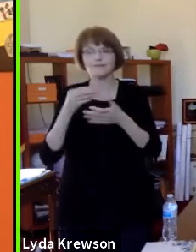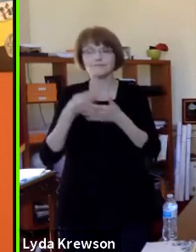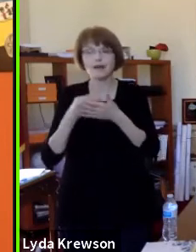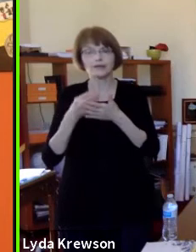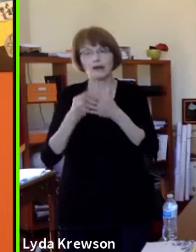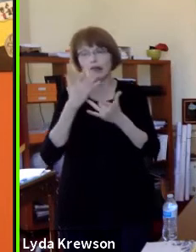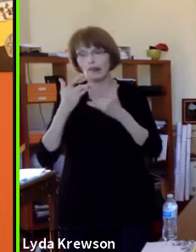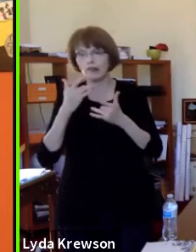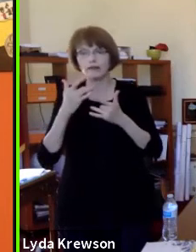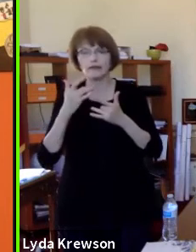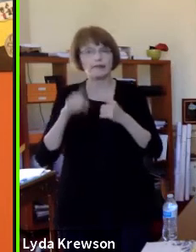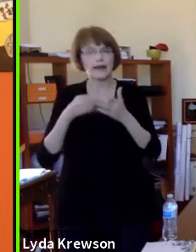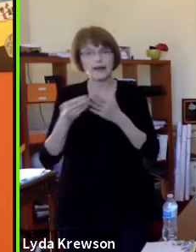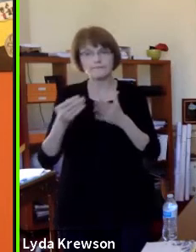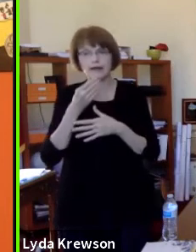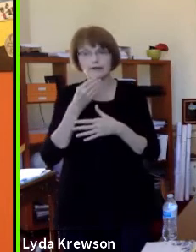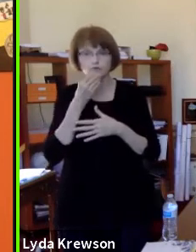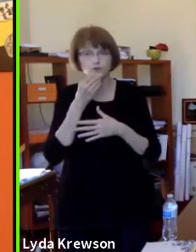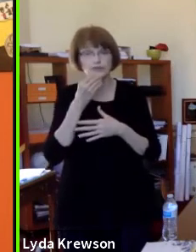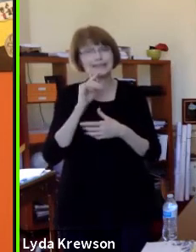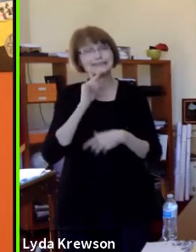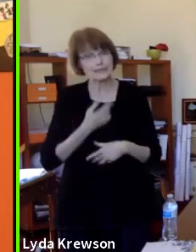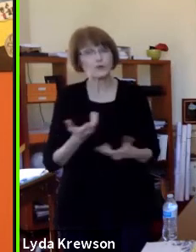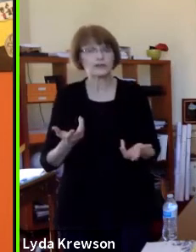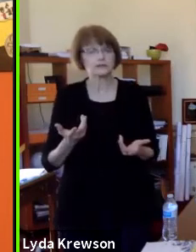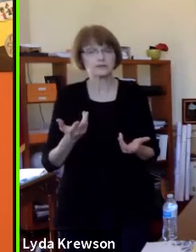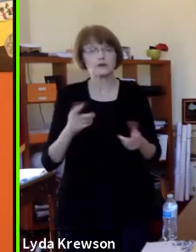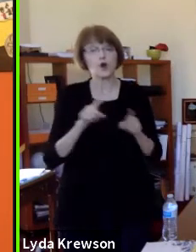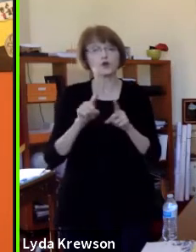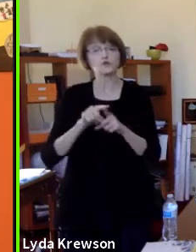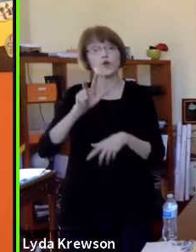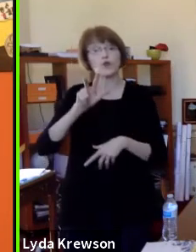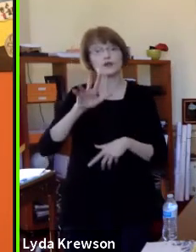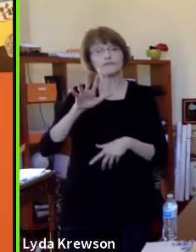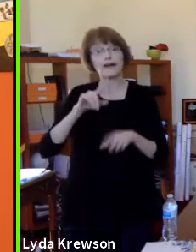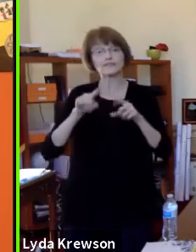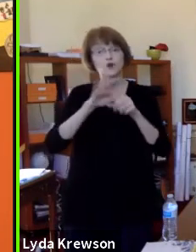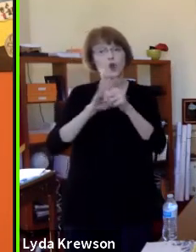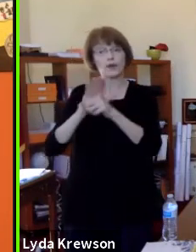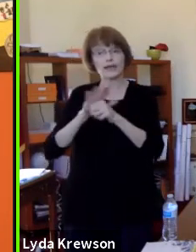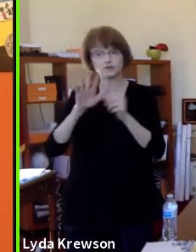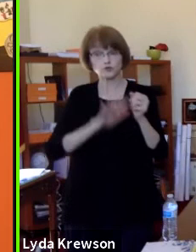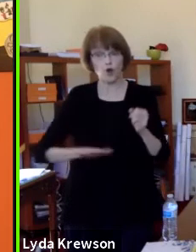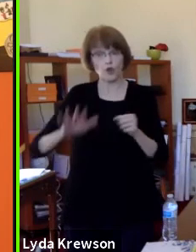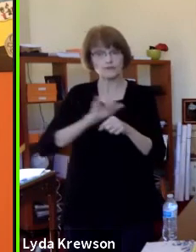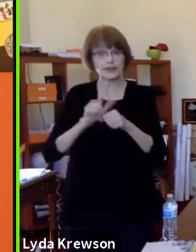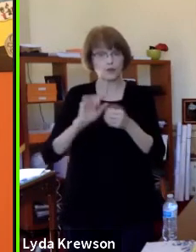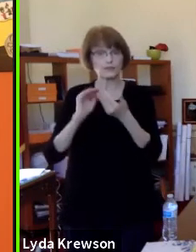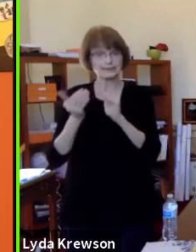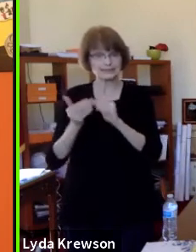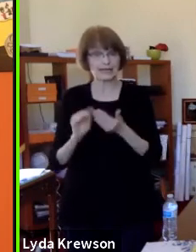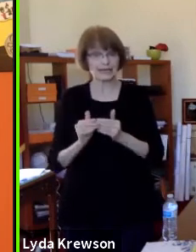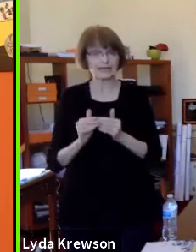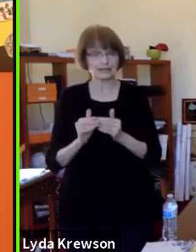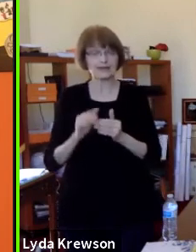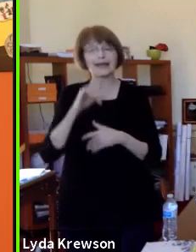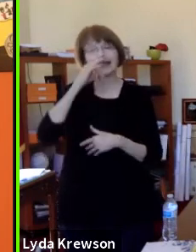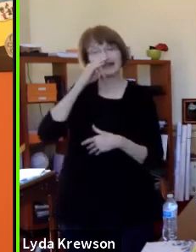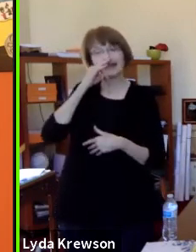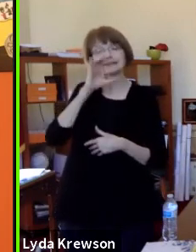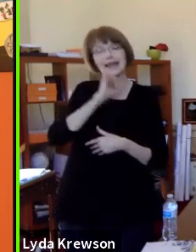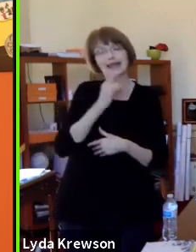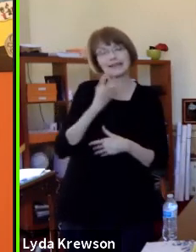such a serious situation. There are also 35 locations around the city of St. Louis where kids